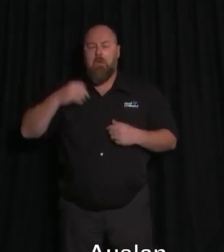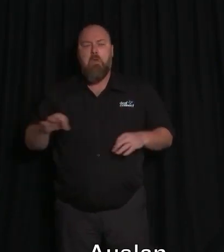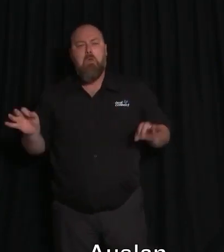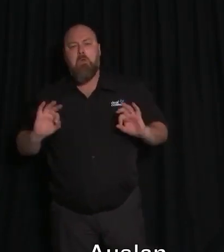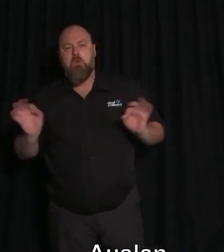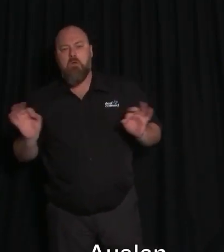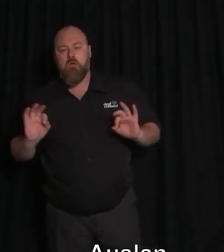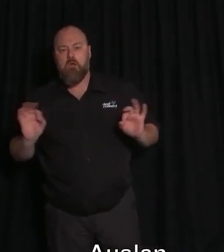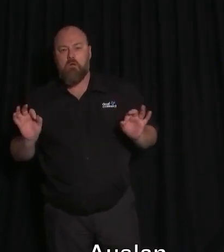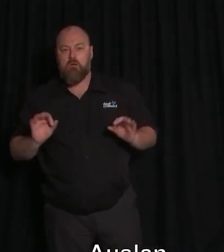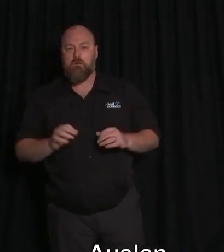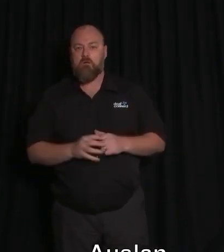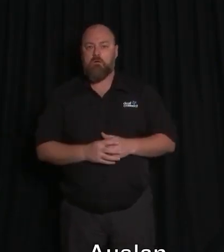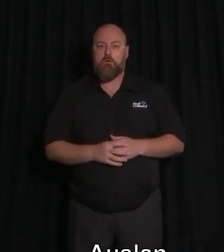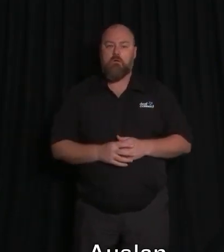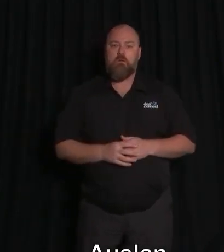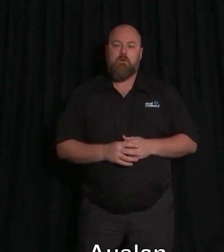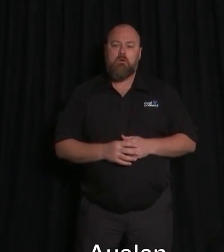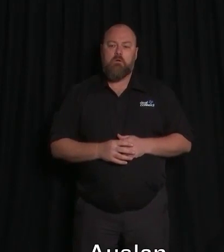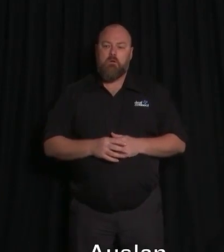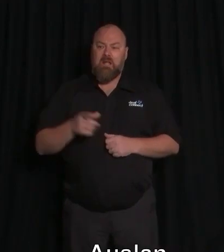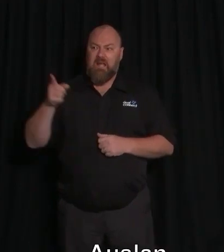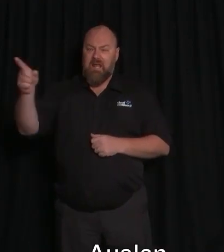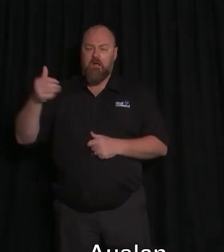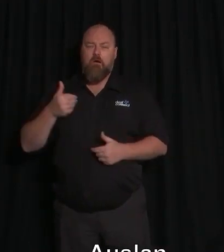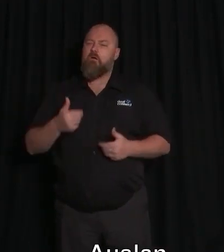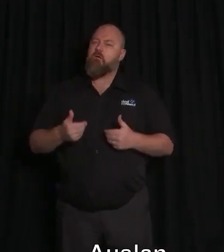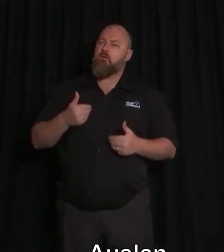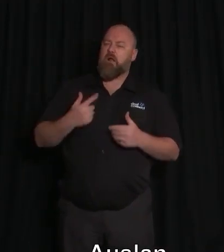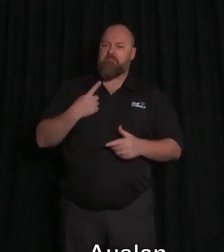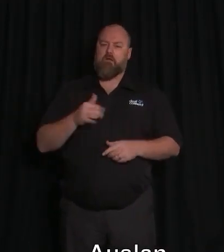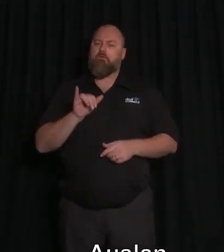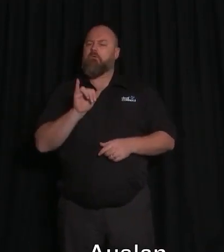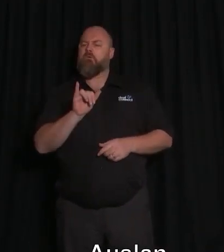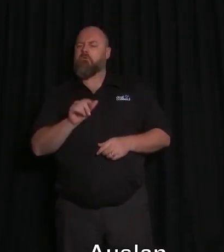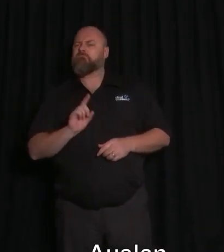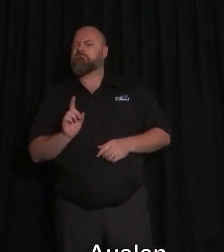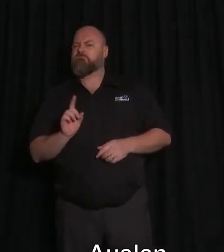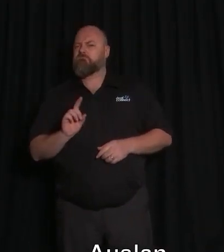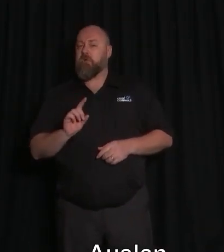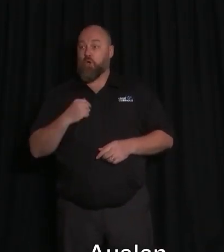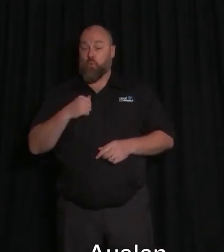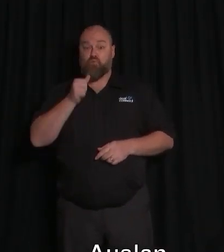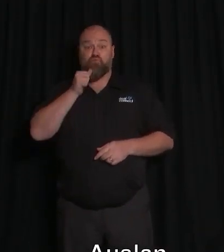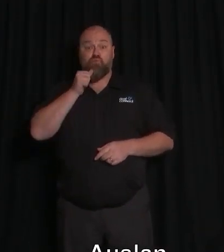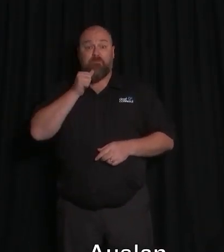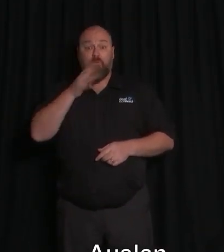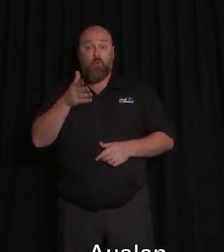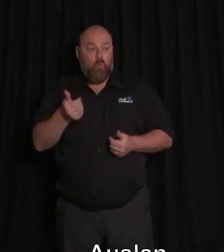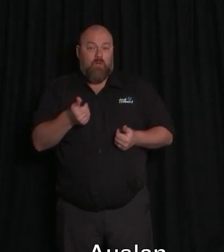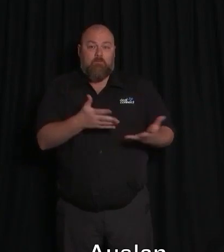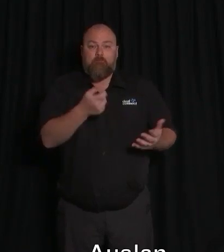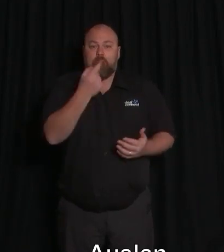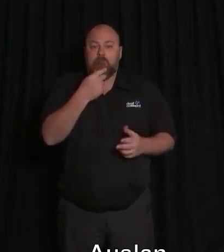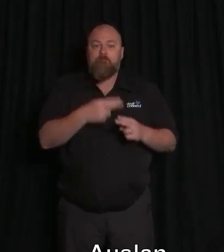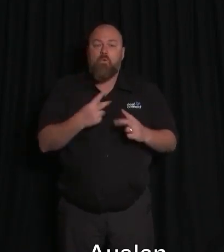than 25 years ago. He was doubtful. He refused to make treatment available to our peoples in South Africa.